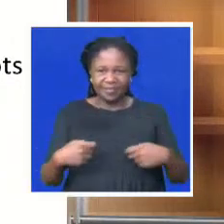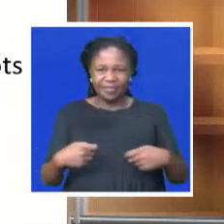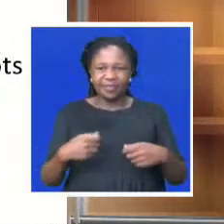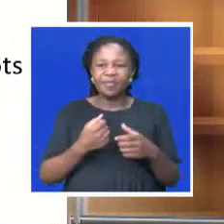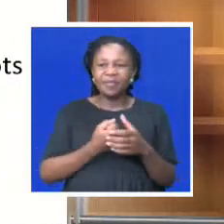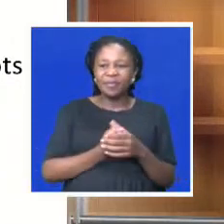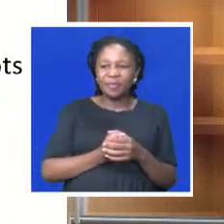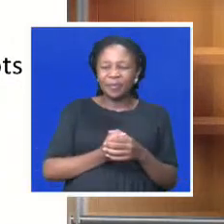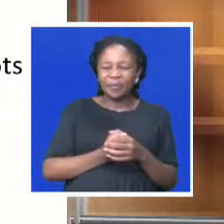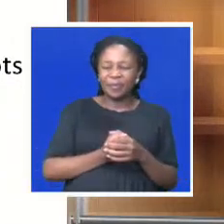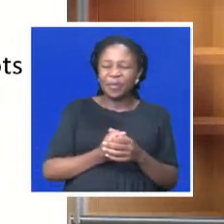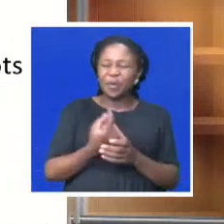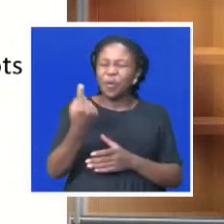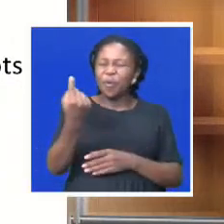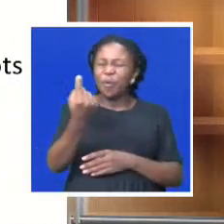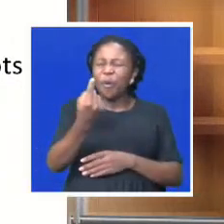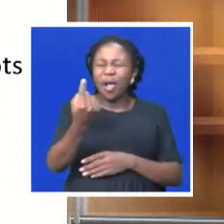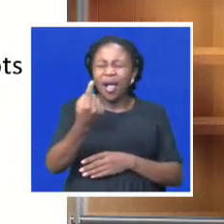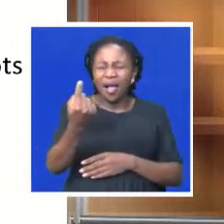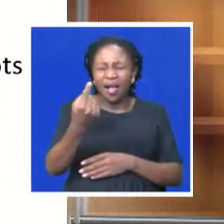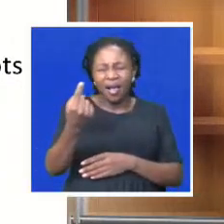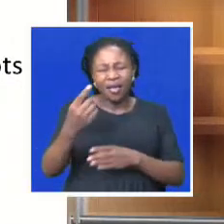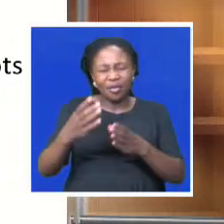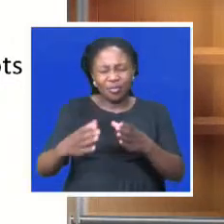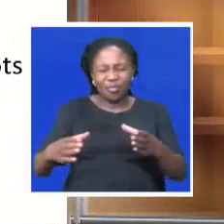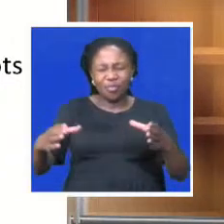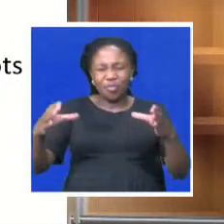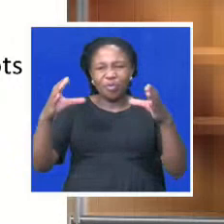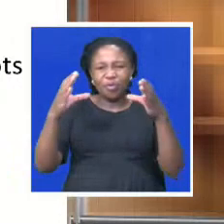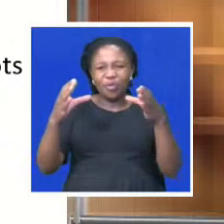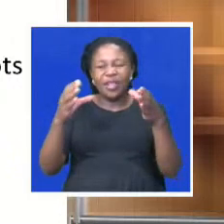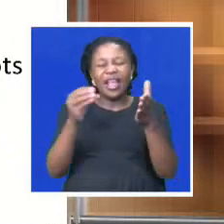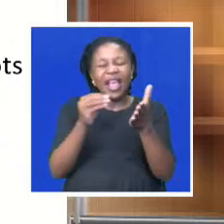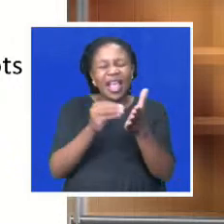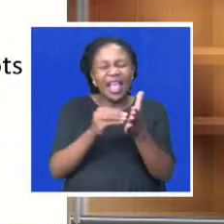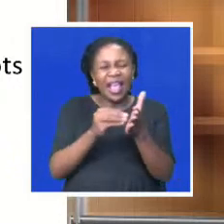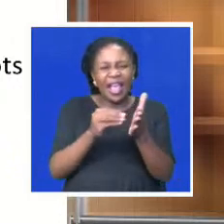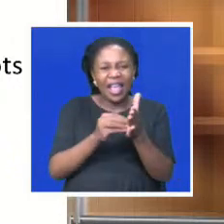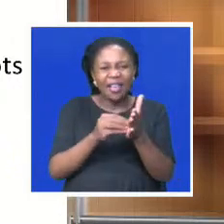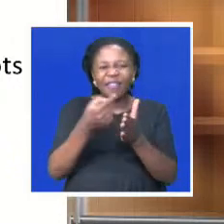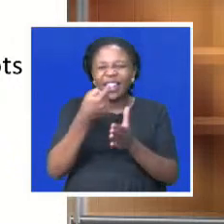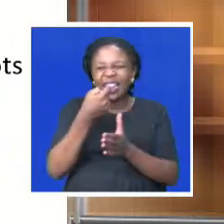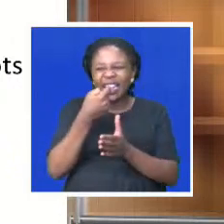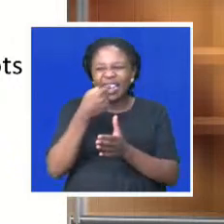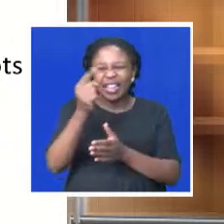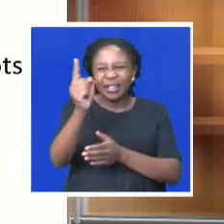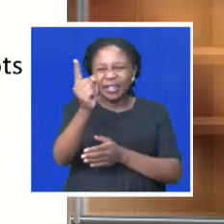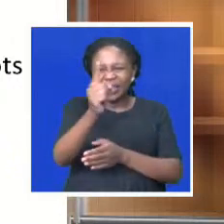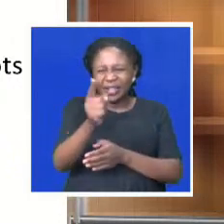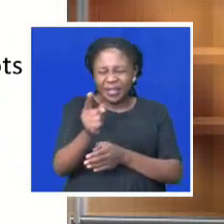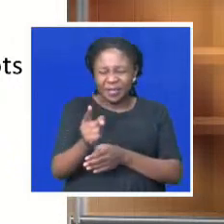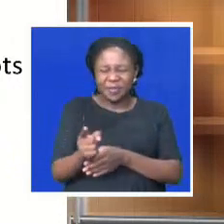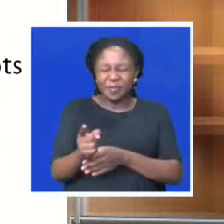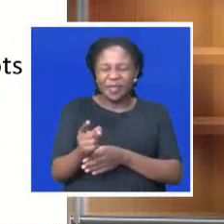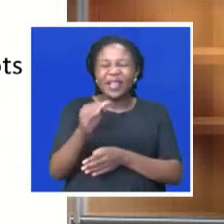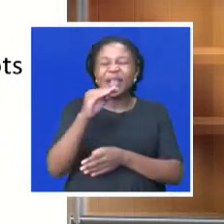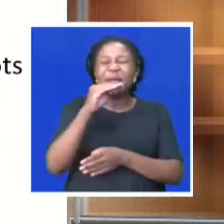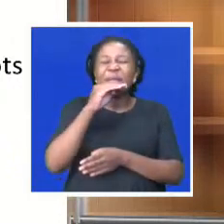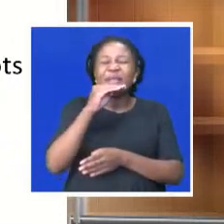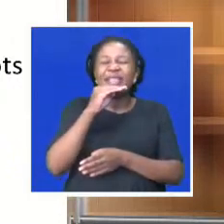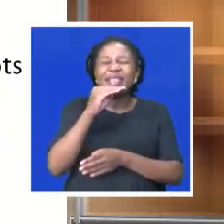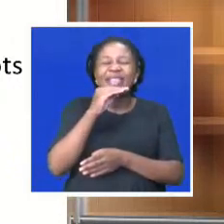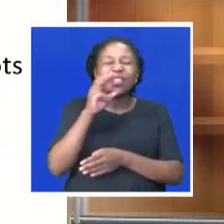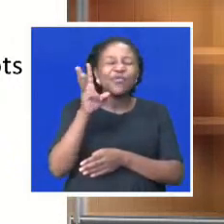a crack in it, which meant that some of the water leaked